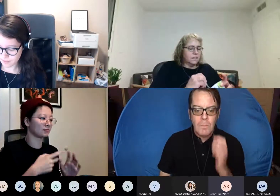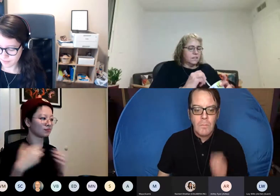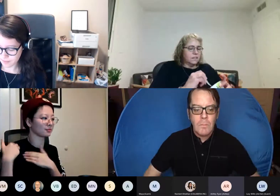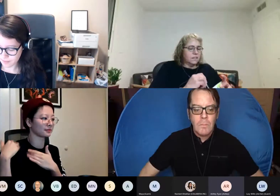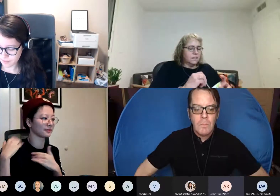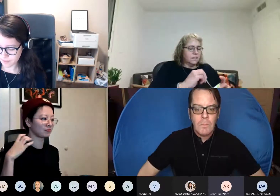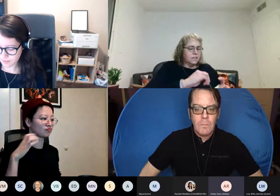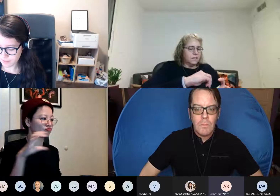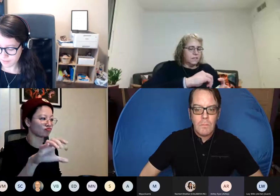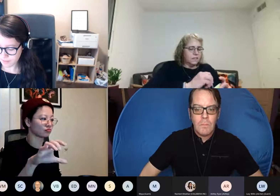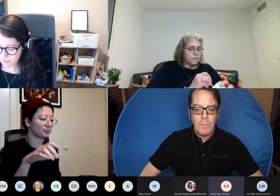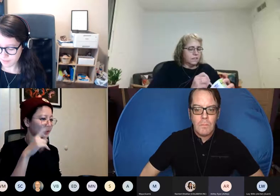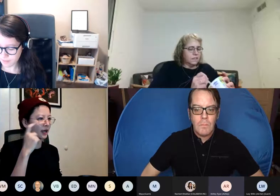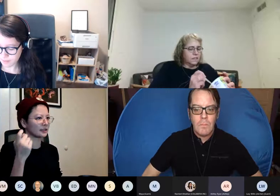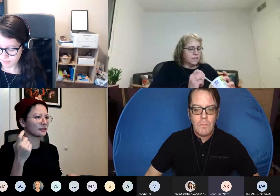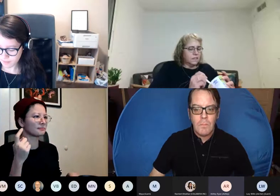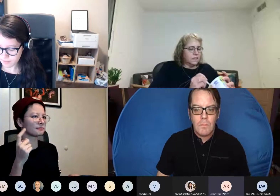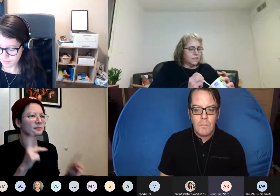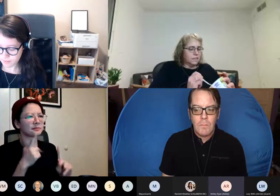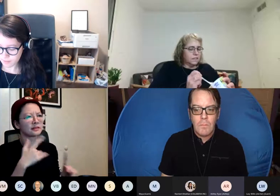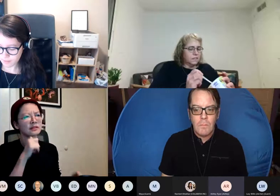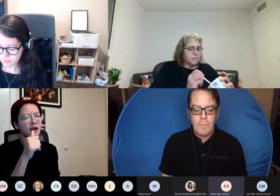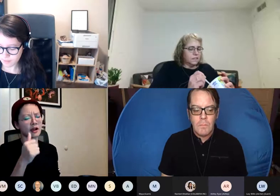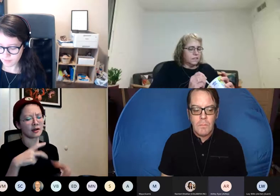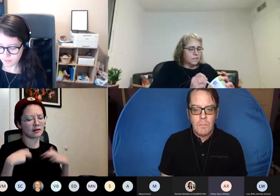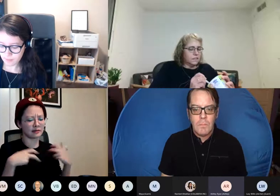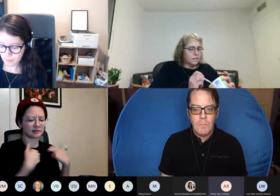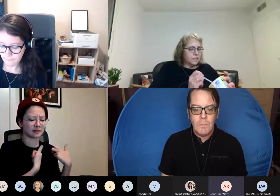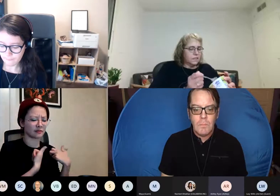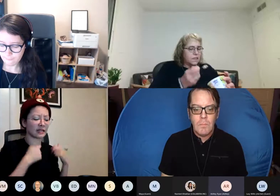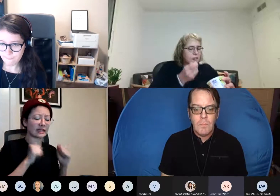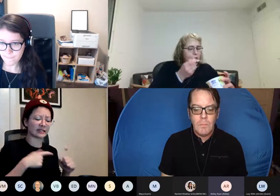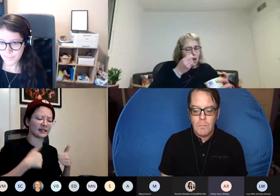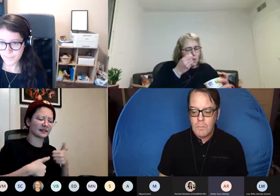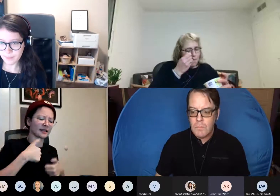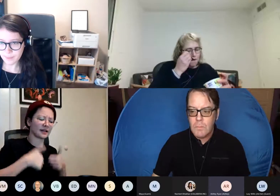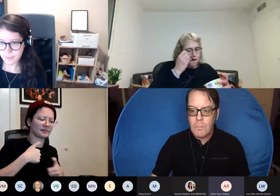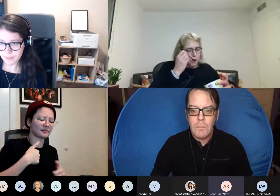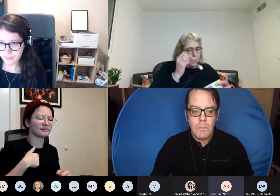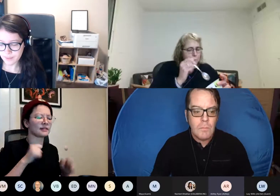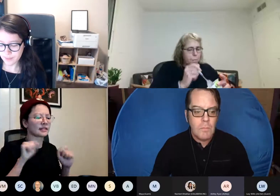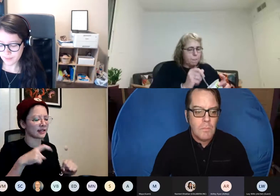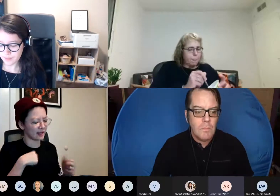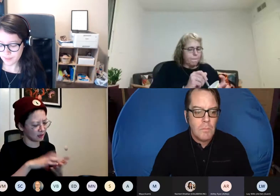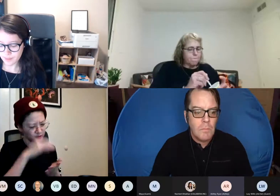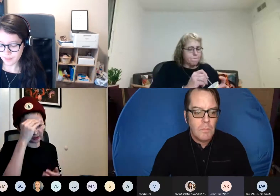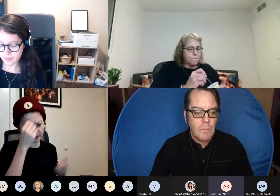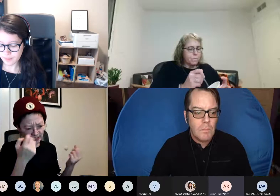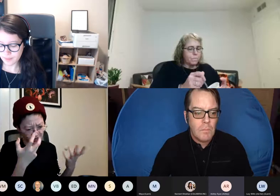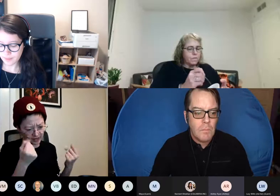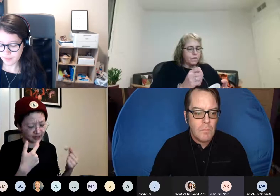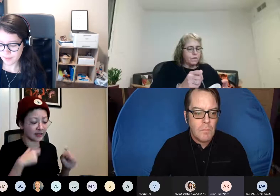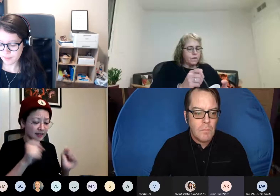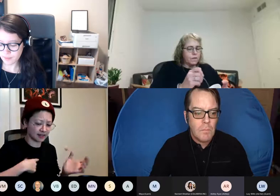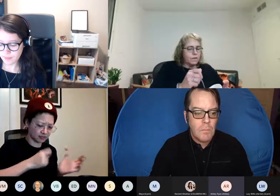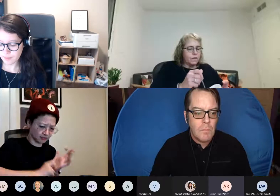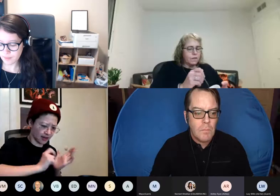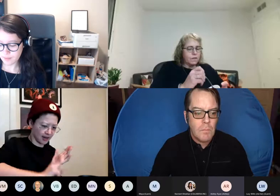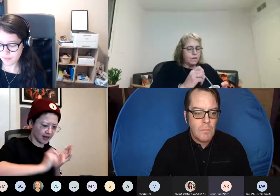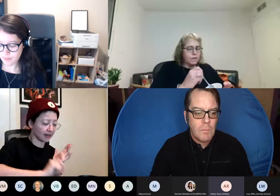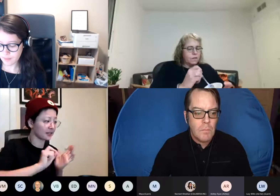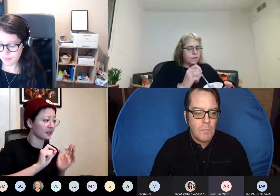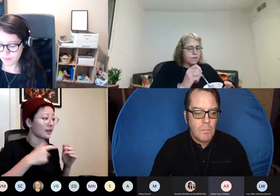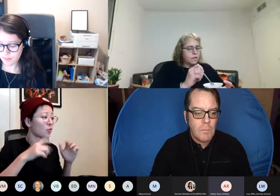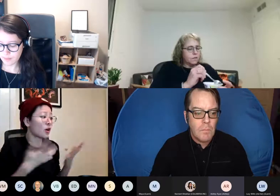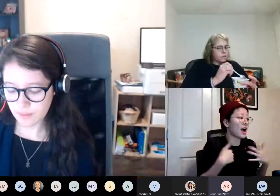is sign language. So when someone asks me to read their lips, the responsibility of communication is then placed on my